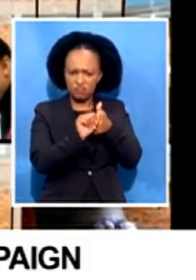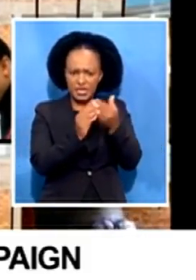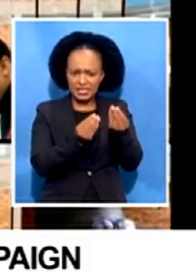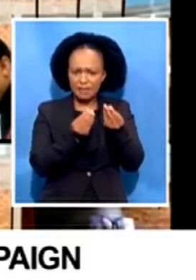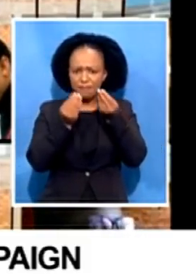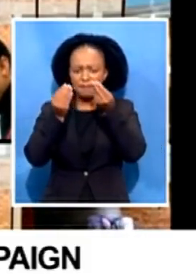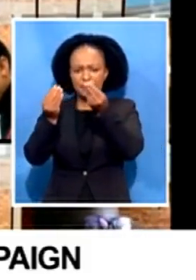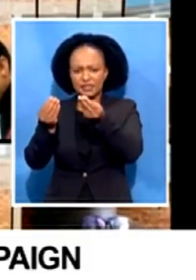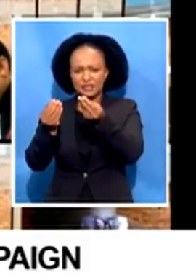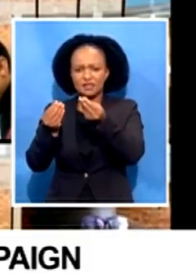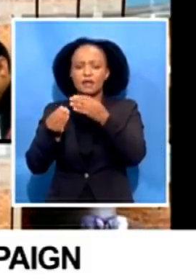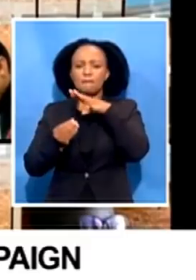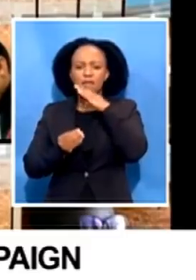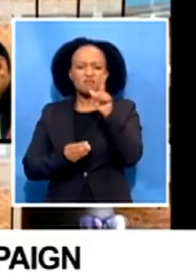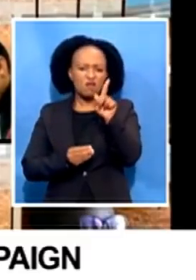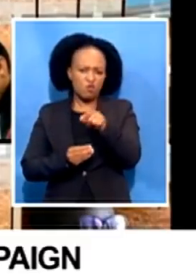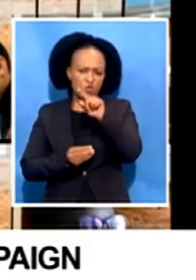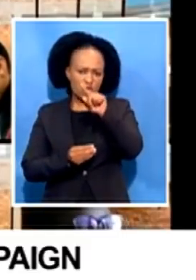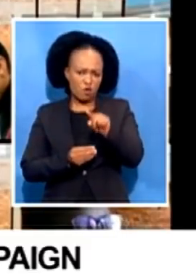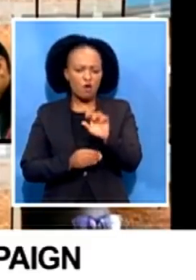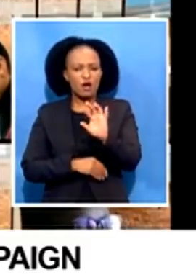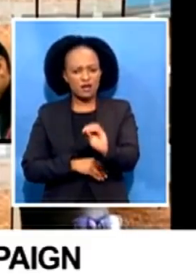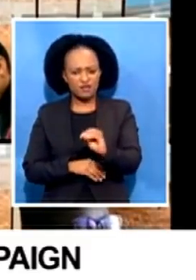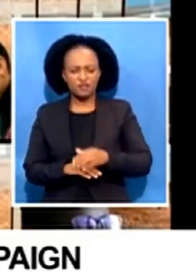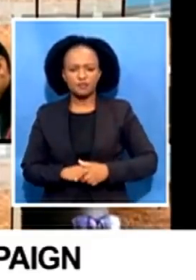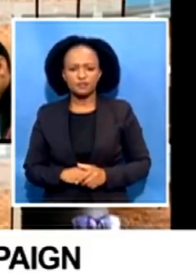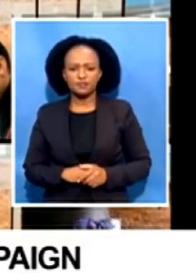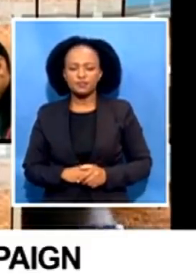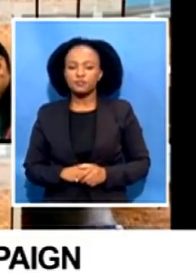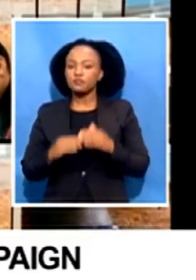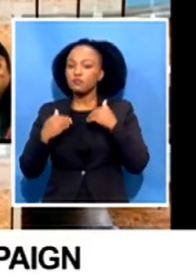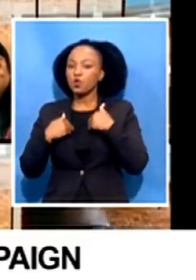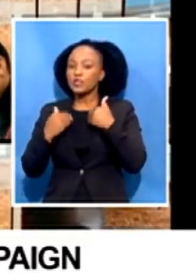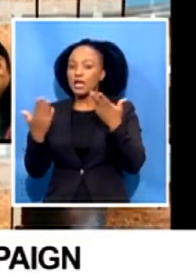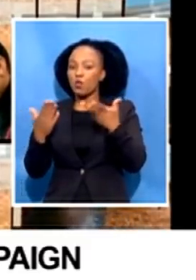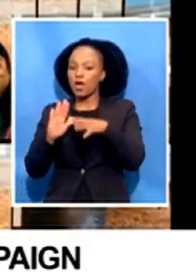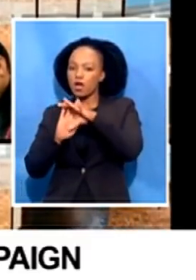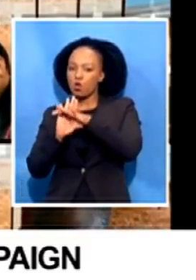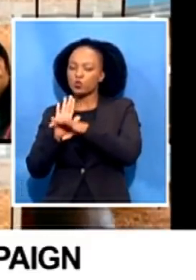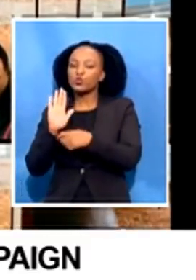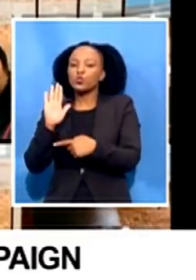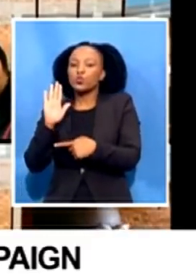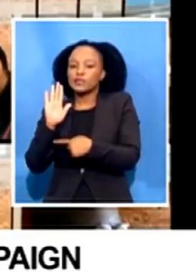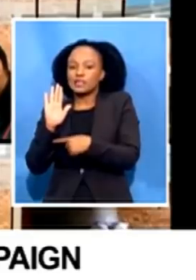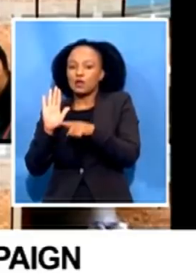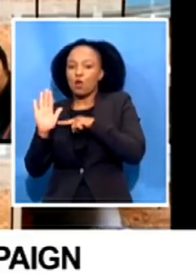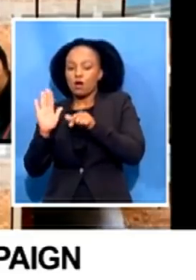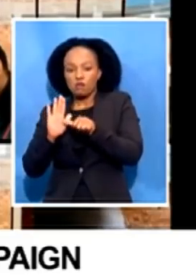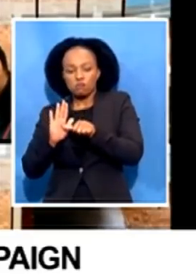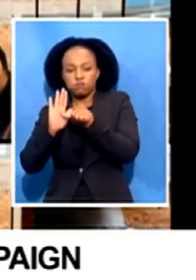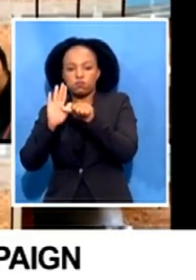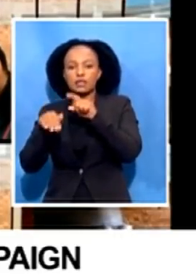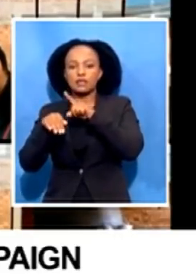And we start with the Constitution because there is an emphasis, if one looks at the answer since the High Court from the President, there's